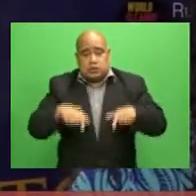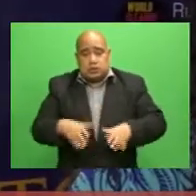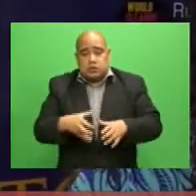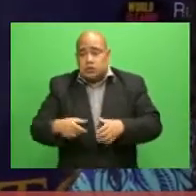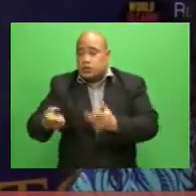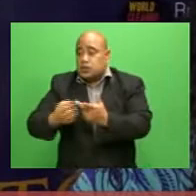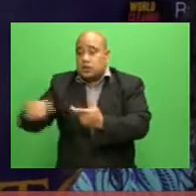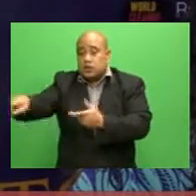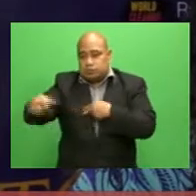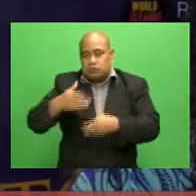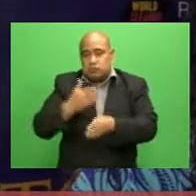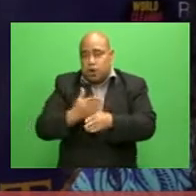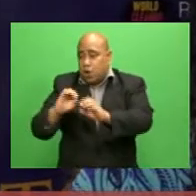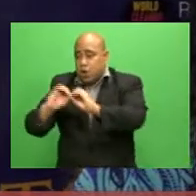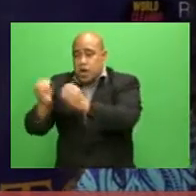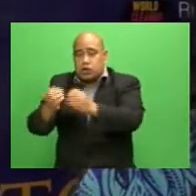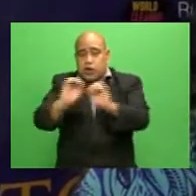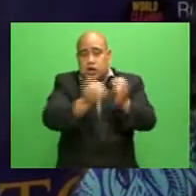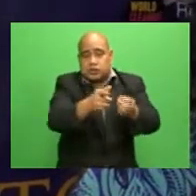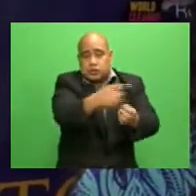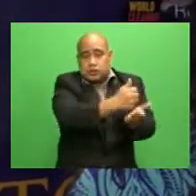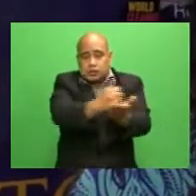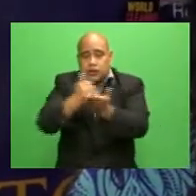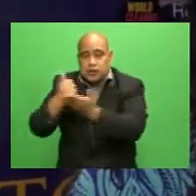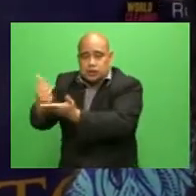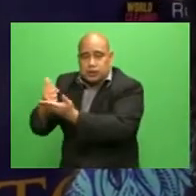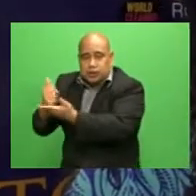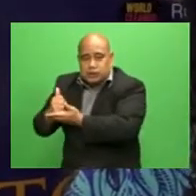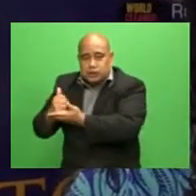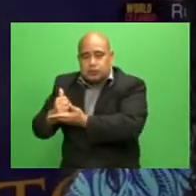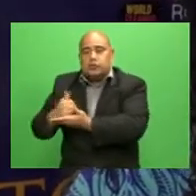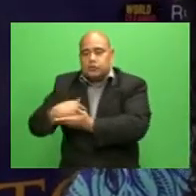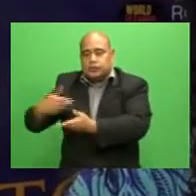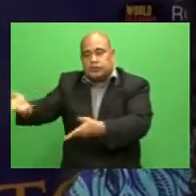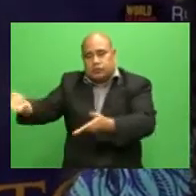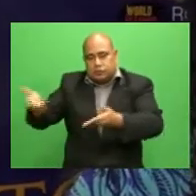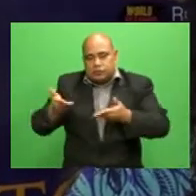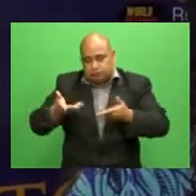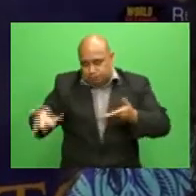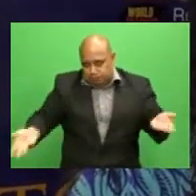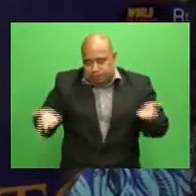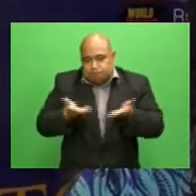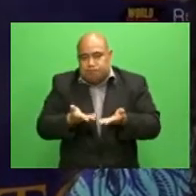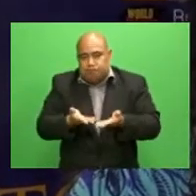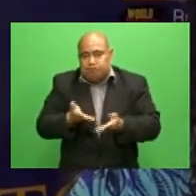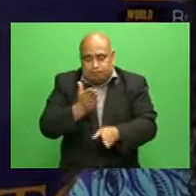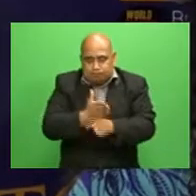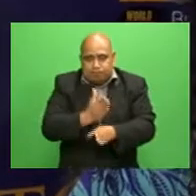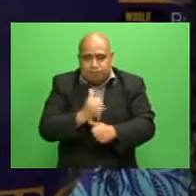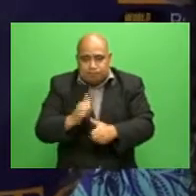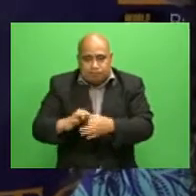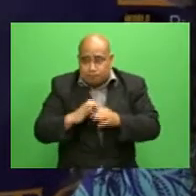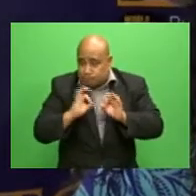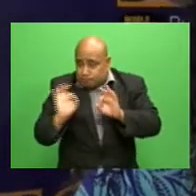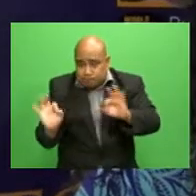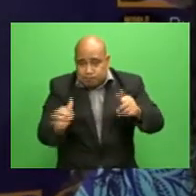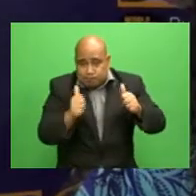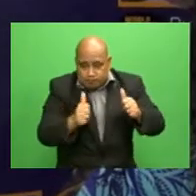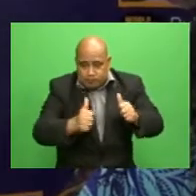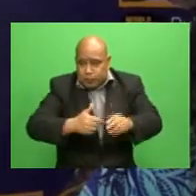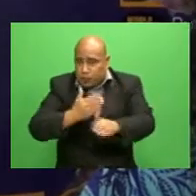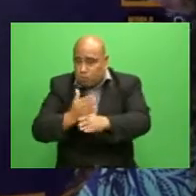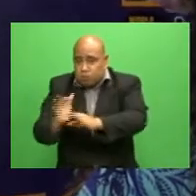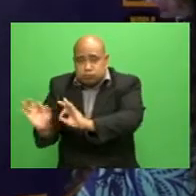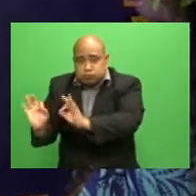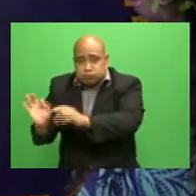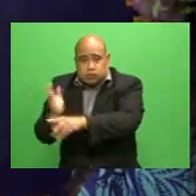organizations that are providing aid as well, and to make sure that the families with children who are unemployed at this terrible